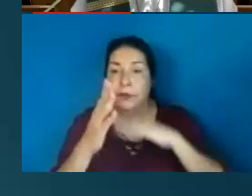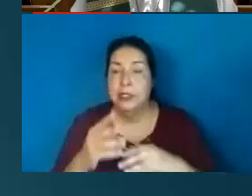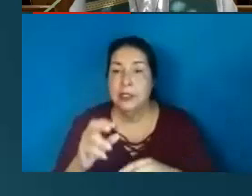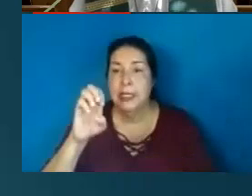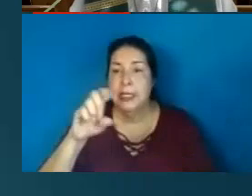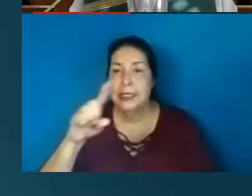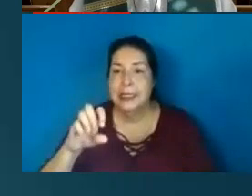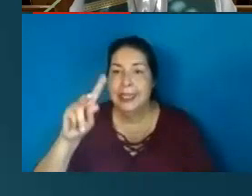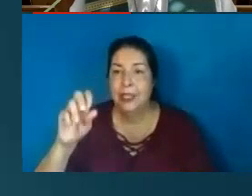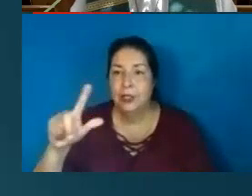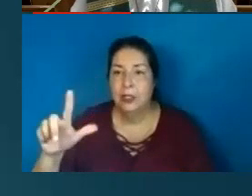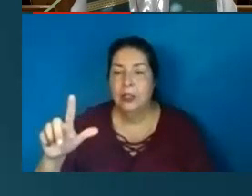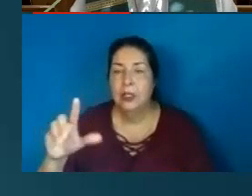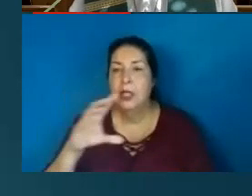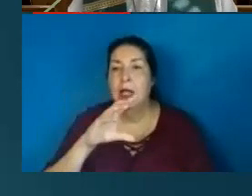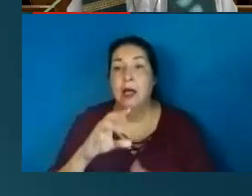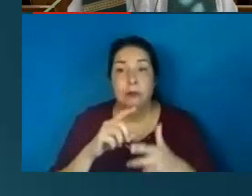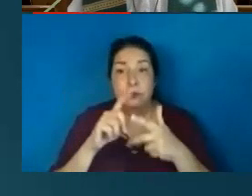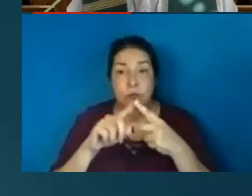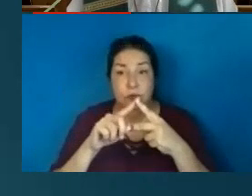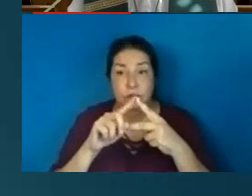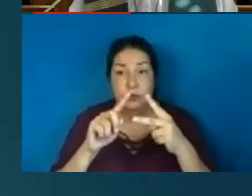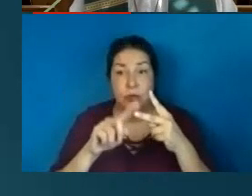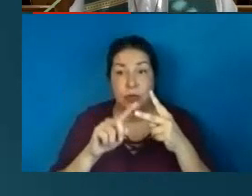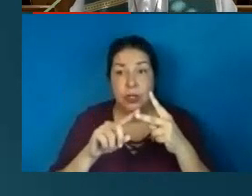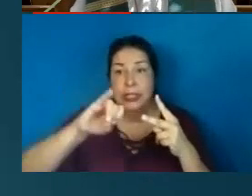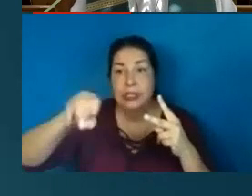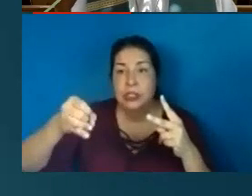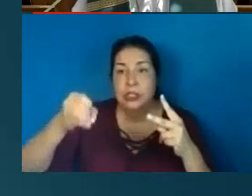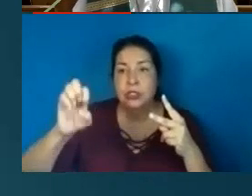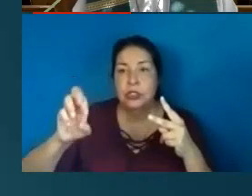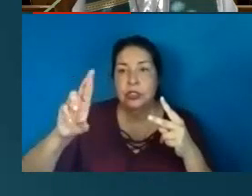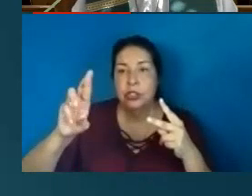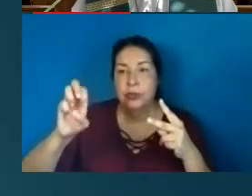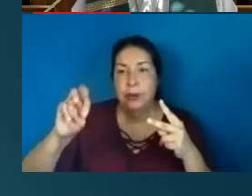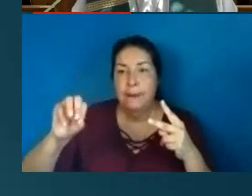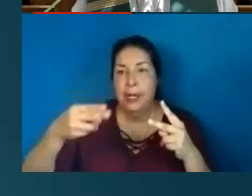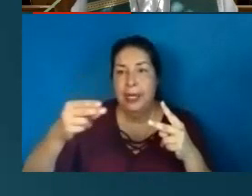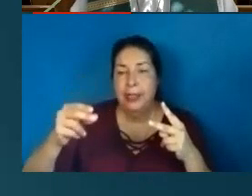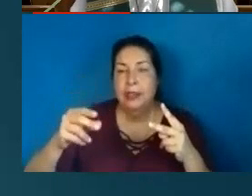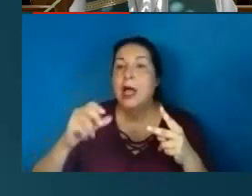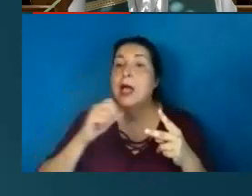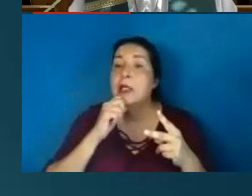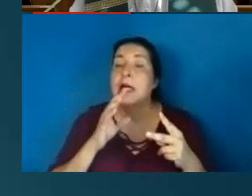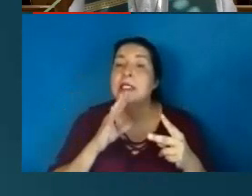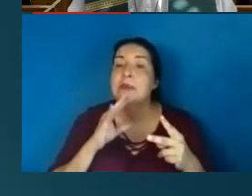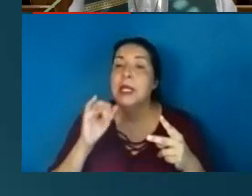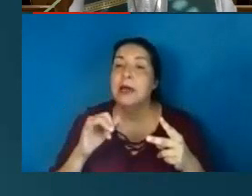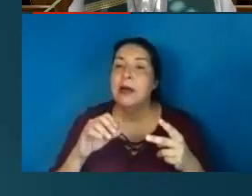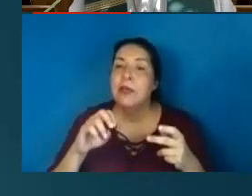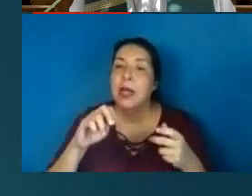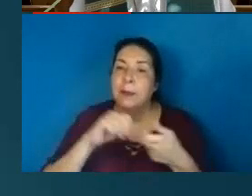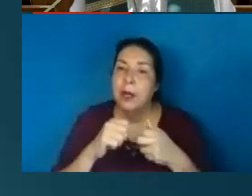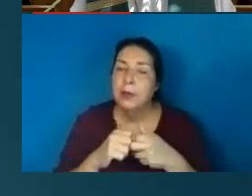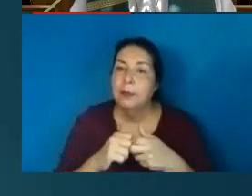text, and Jeremiah, to no longer speak of this proverb. It no longer applied to